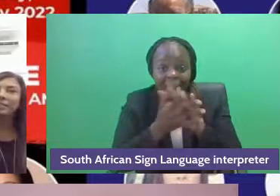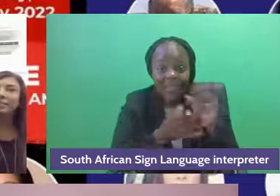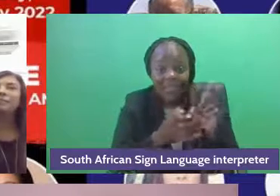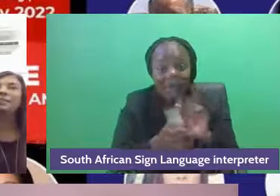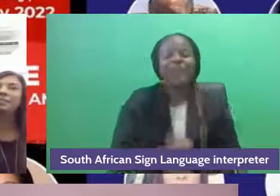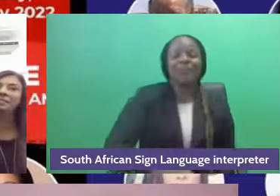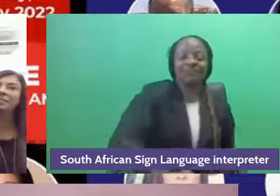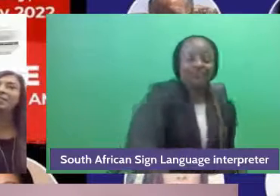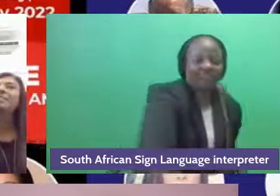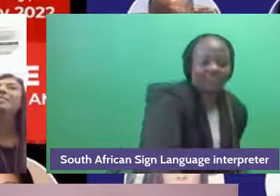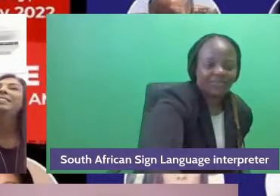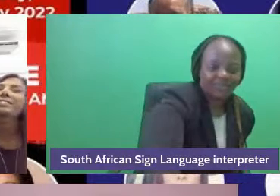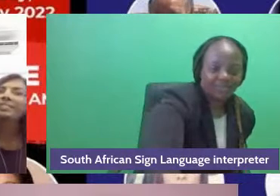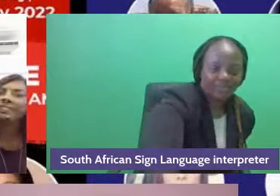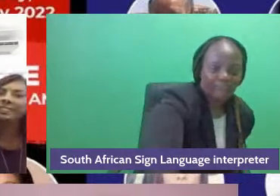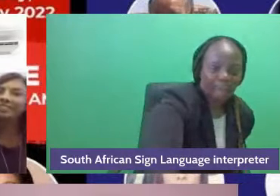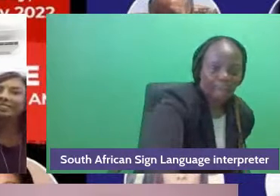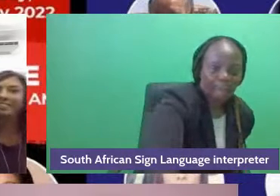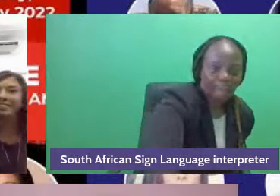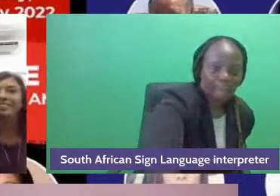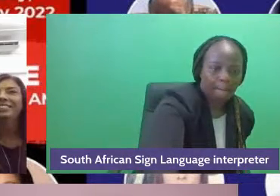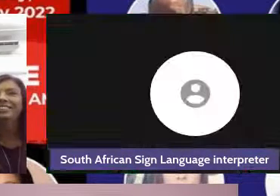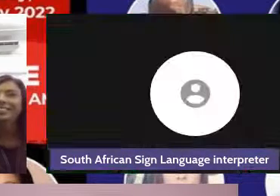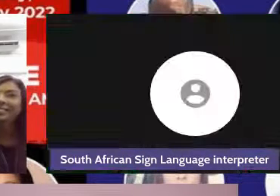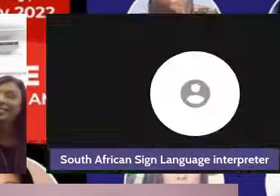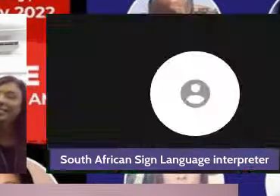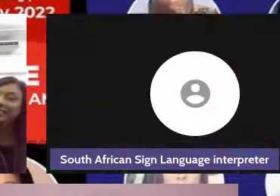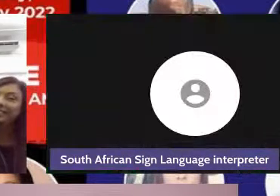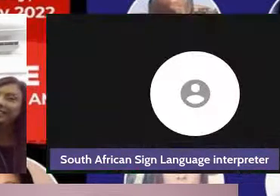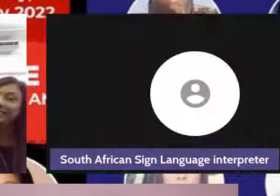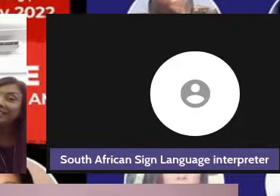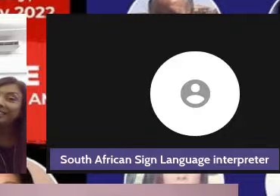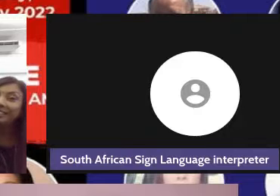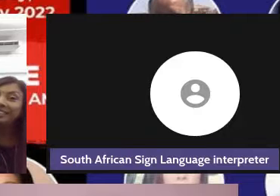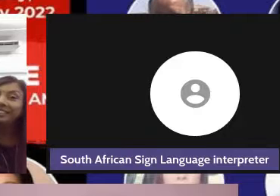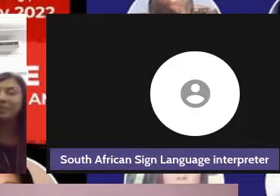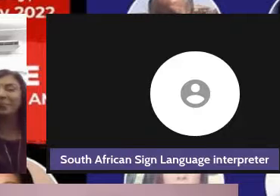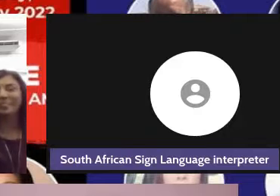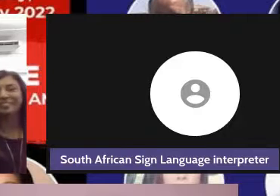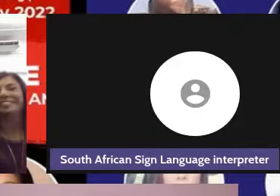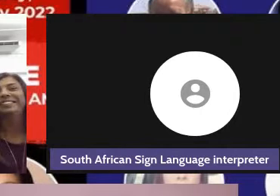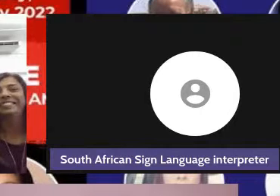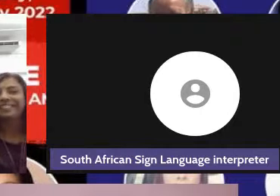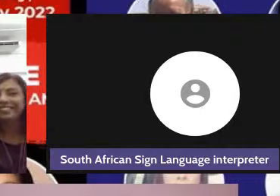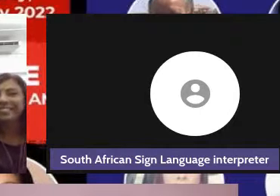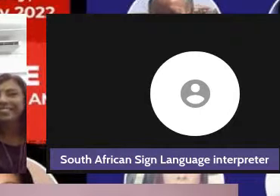to say, I'd like to teach you some sign language. So please do what I do.